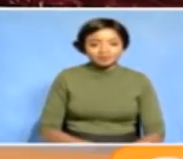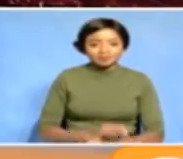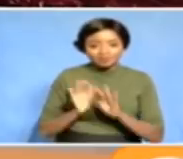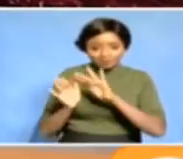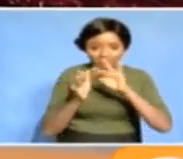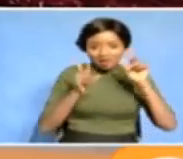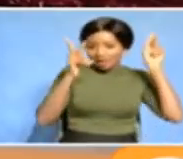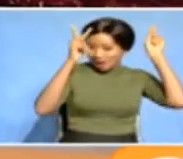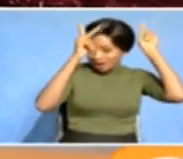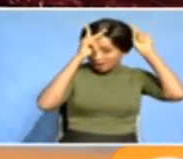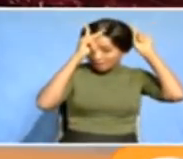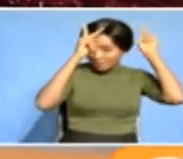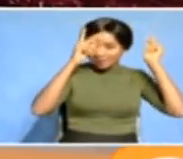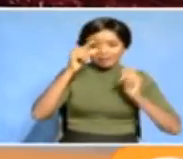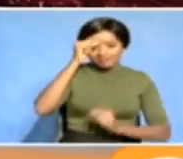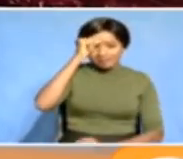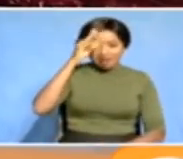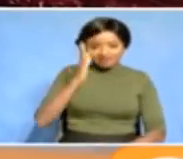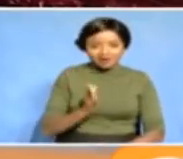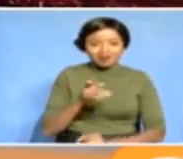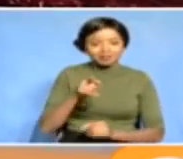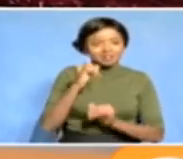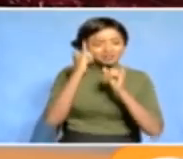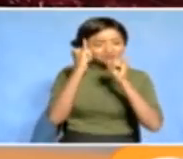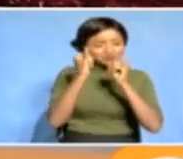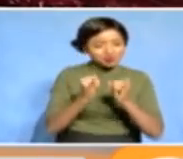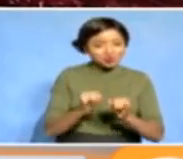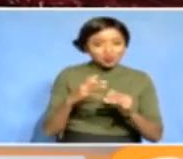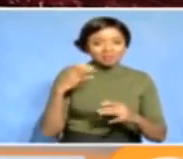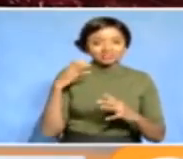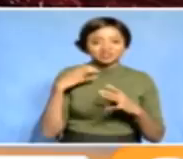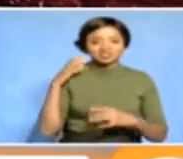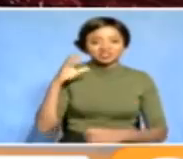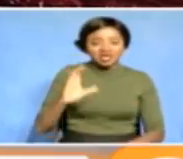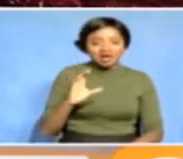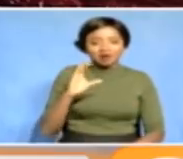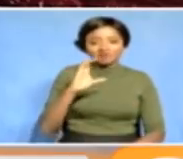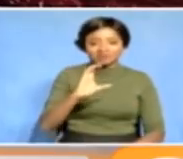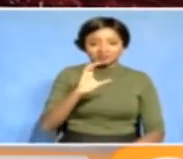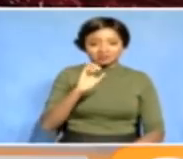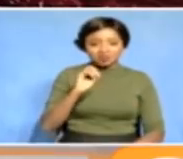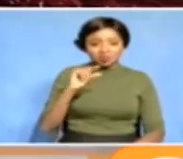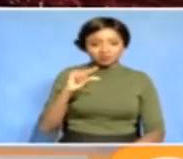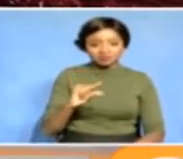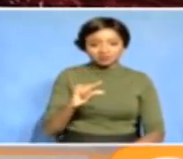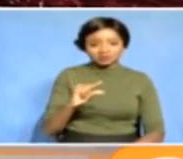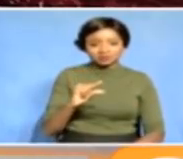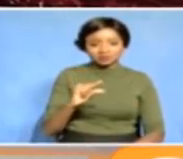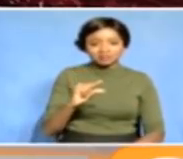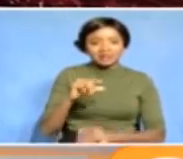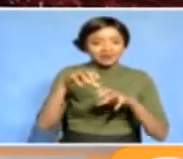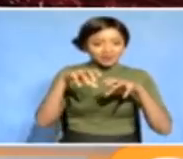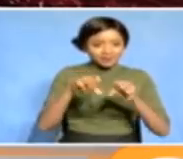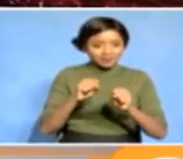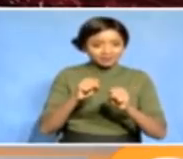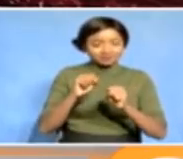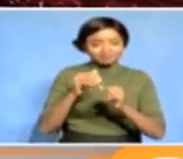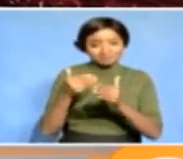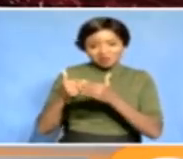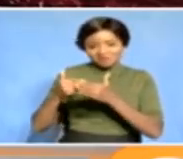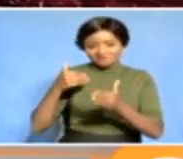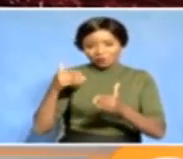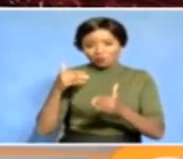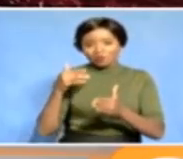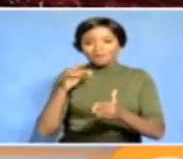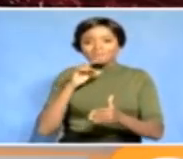Kakamega Governor Wycliffe Oparanya is the new chair of the Council of Governors, taking over from Turkana's Josephat